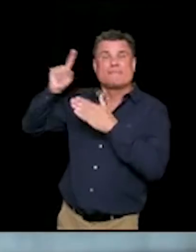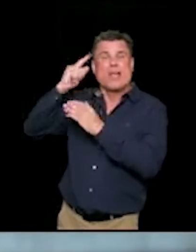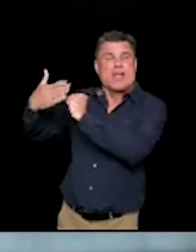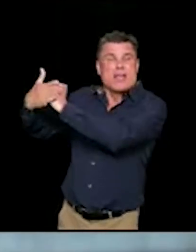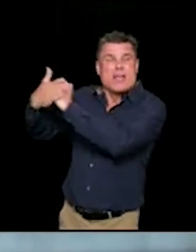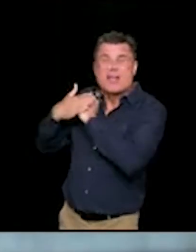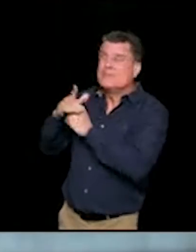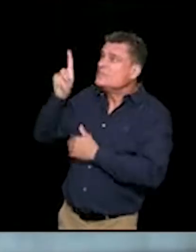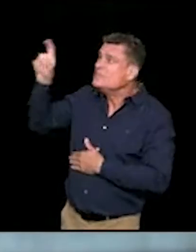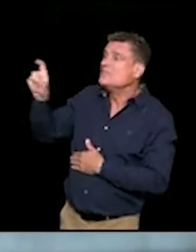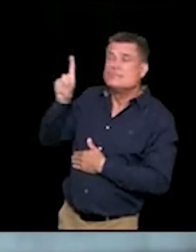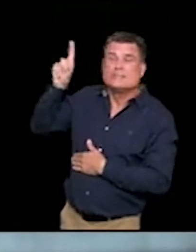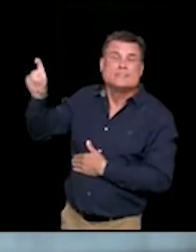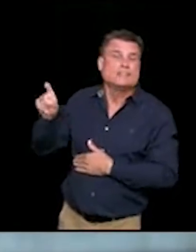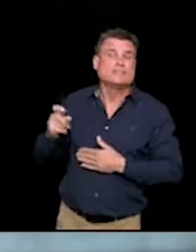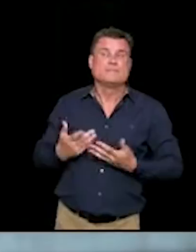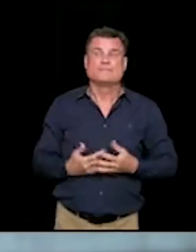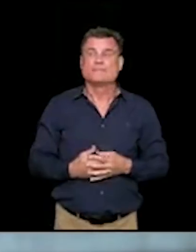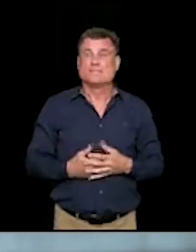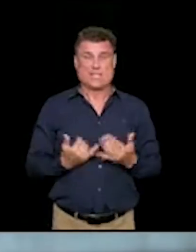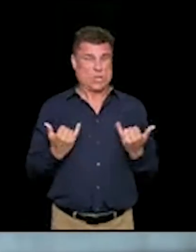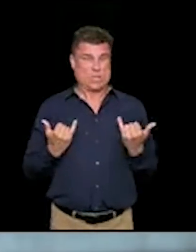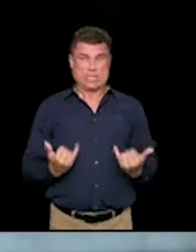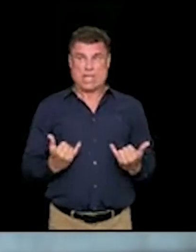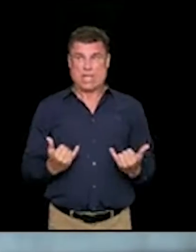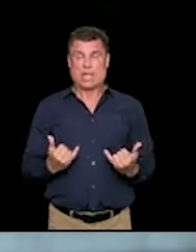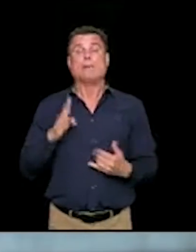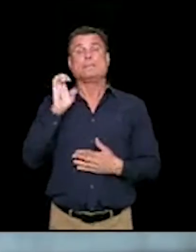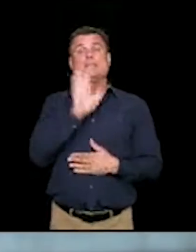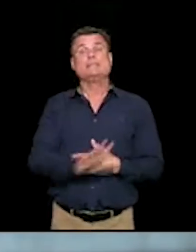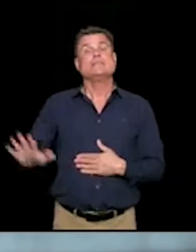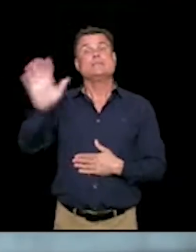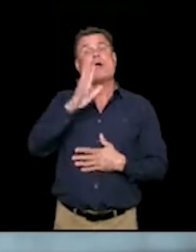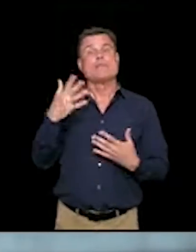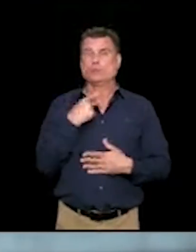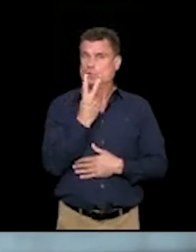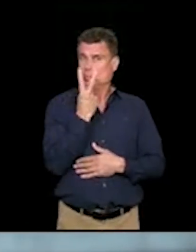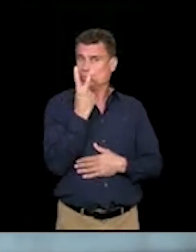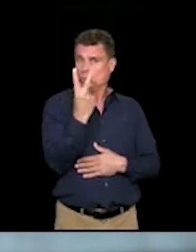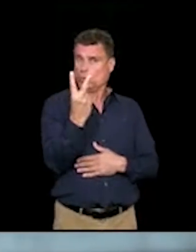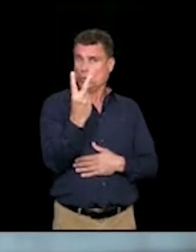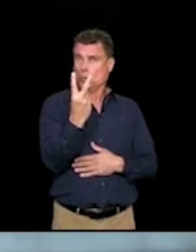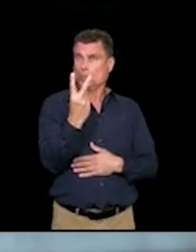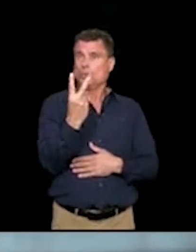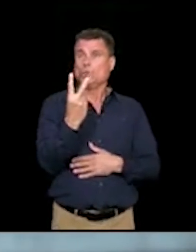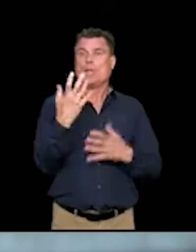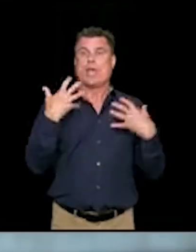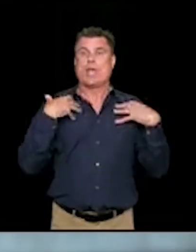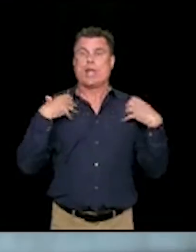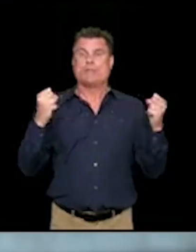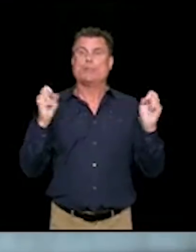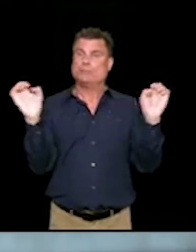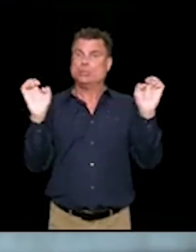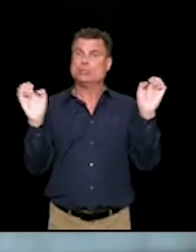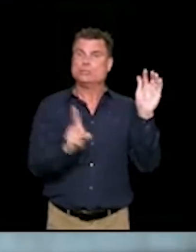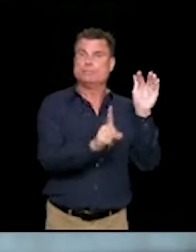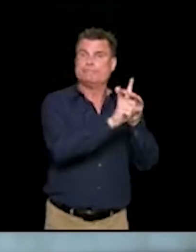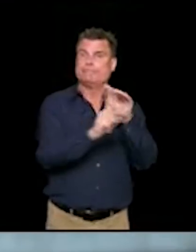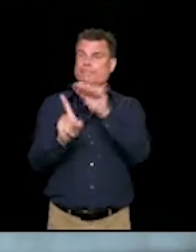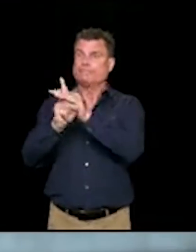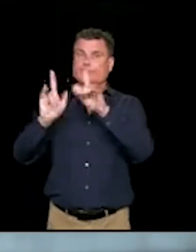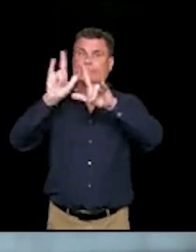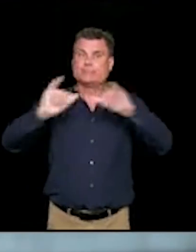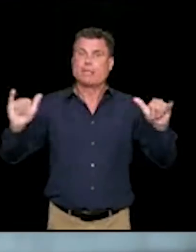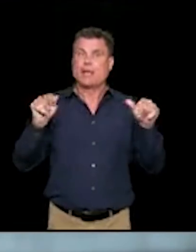child needed. And now we have one public health emergency on top of another. And that is taking